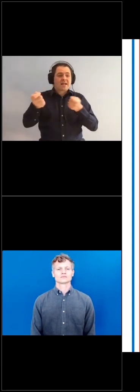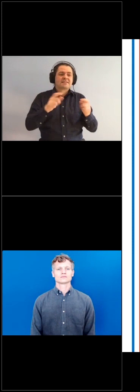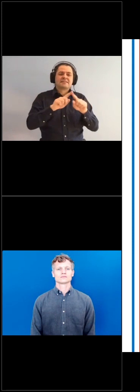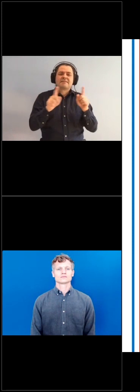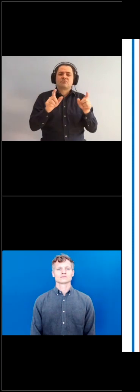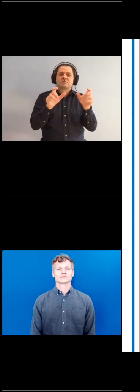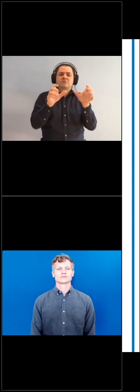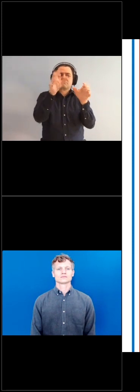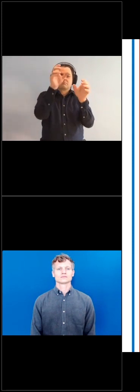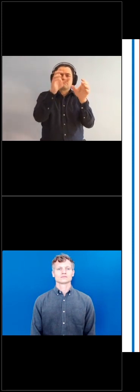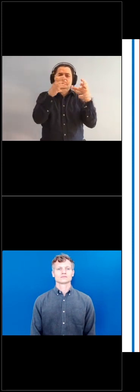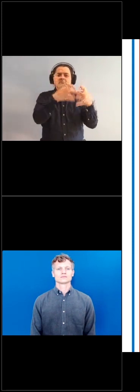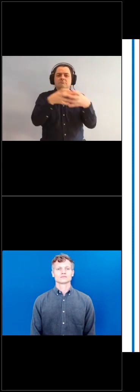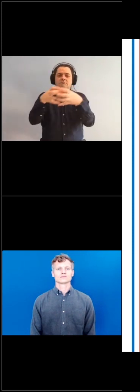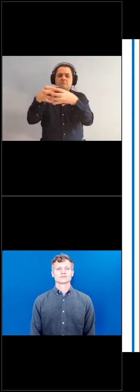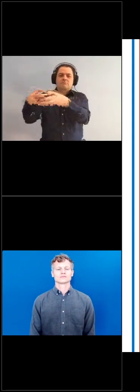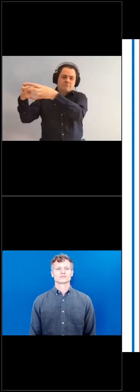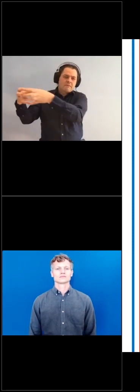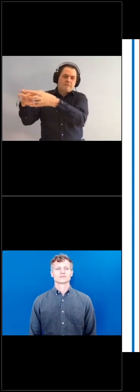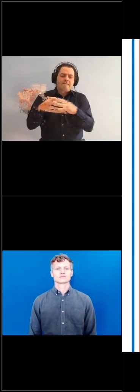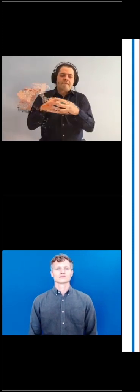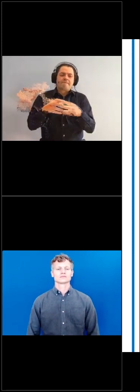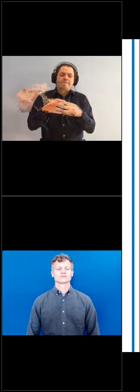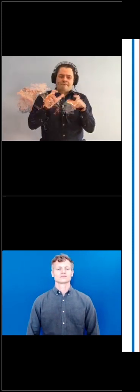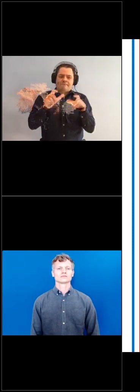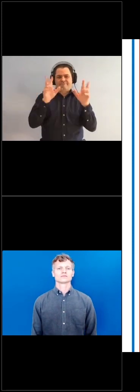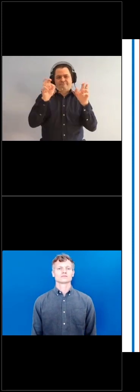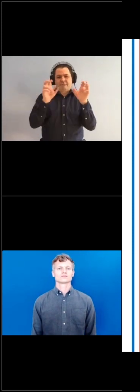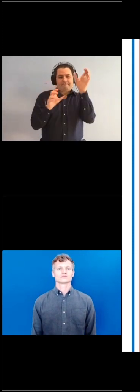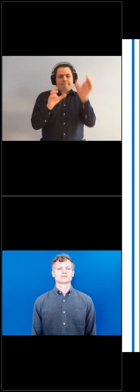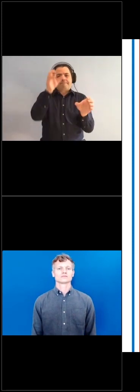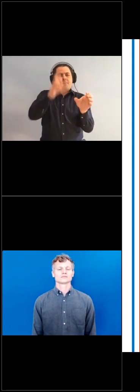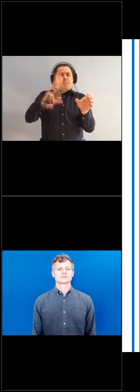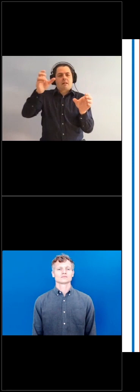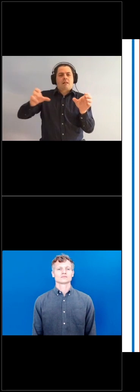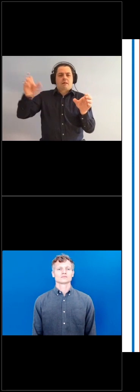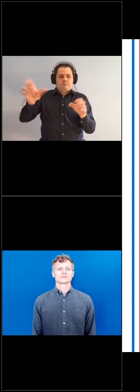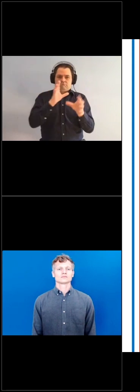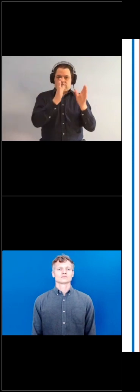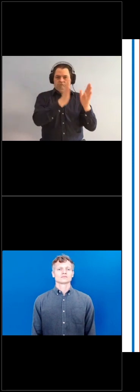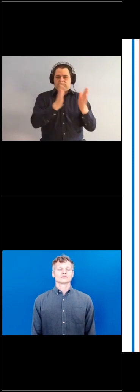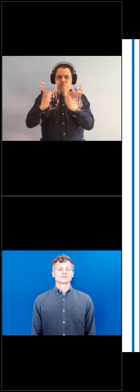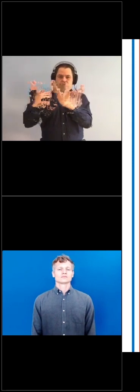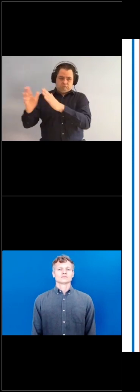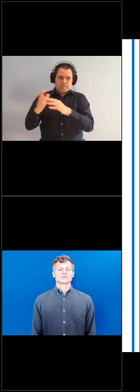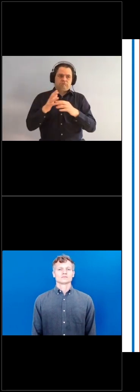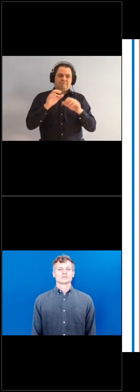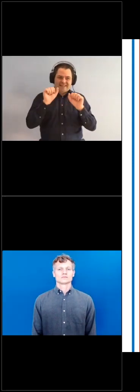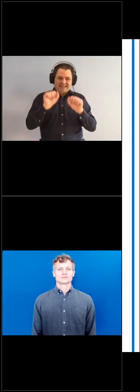as possible. And through these pillars, then we are able to advocate and to promote